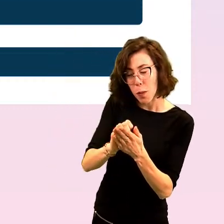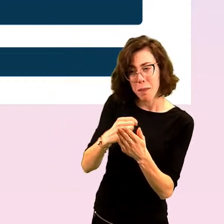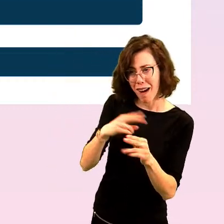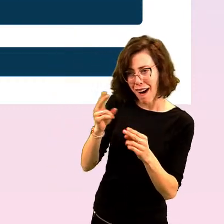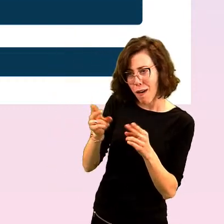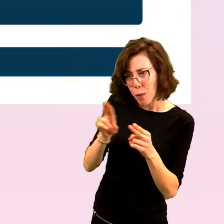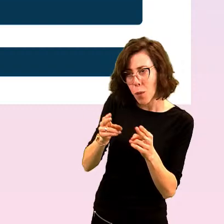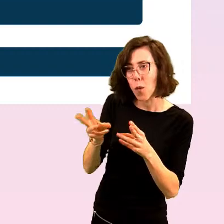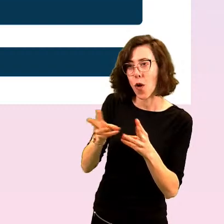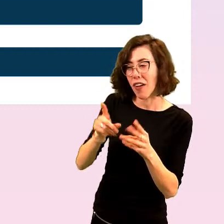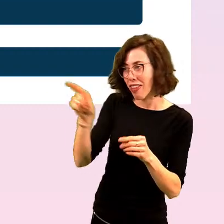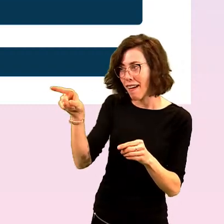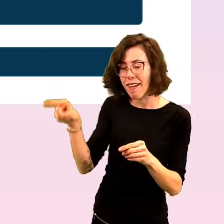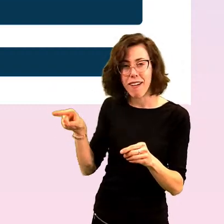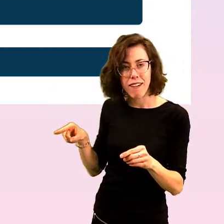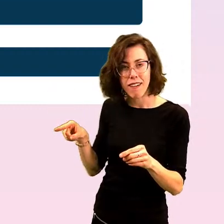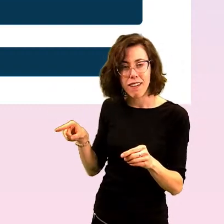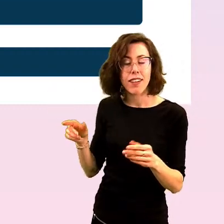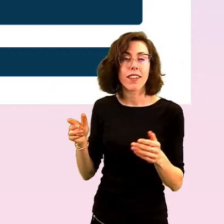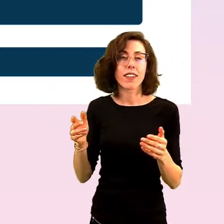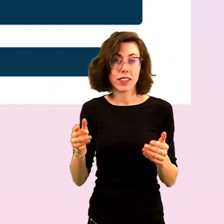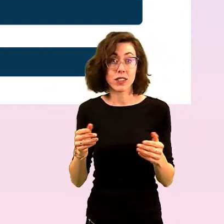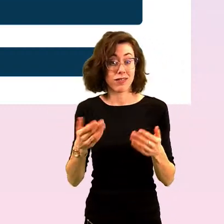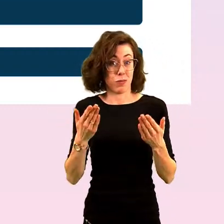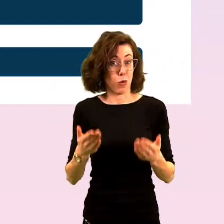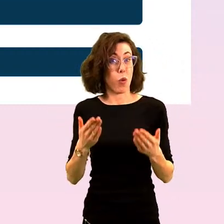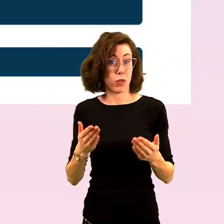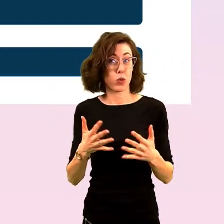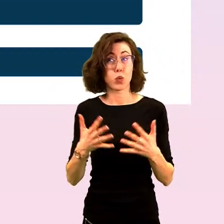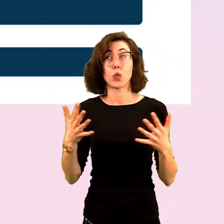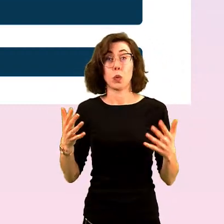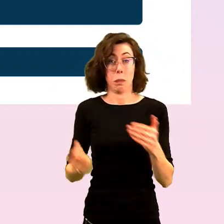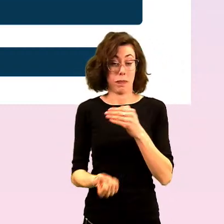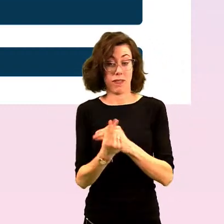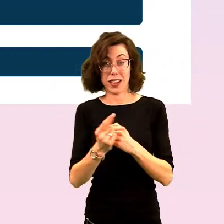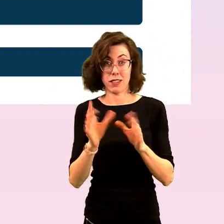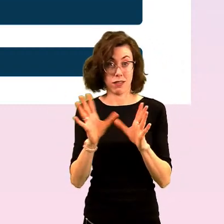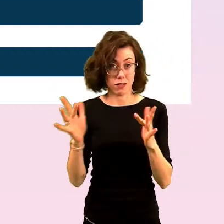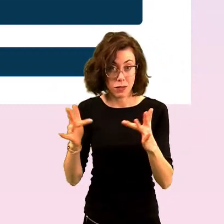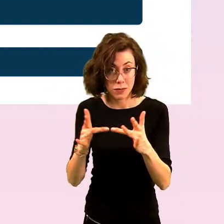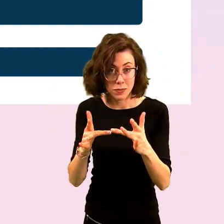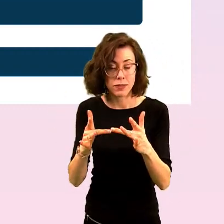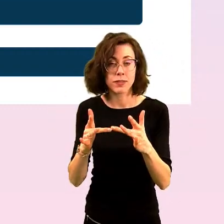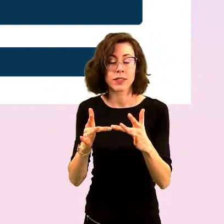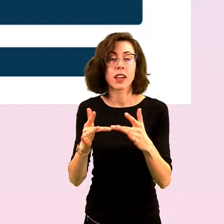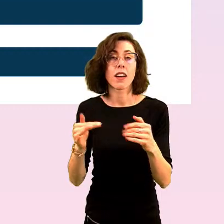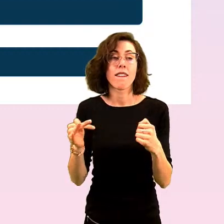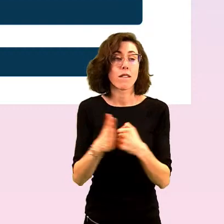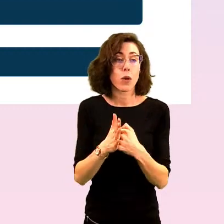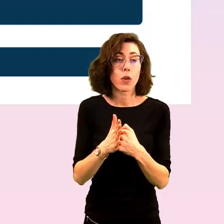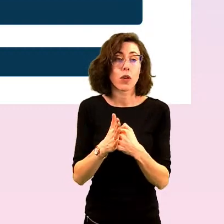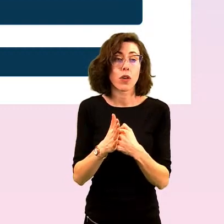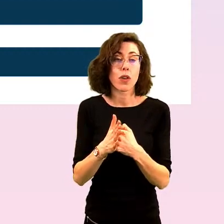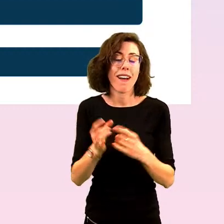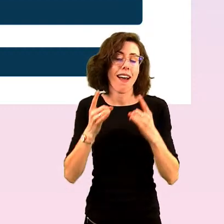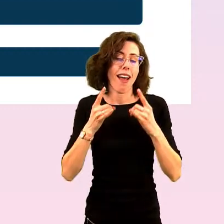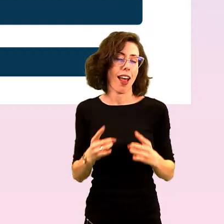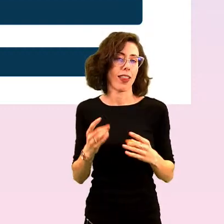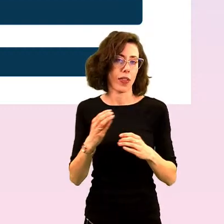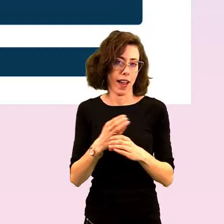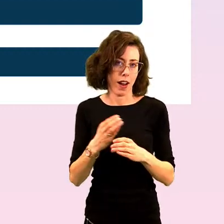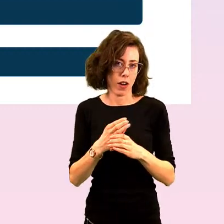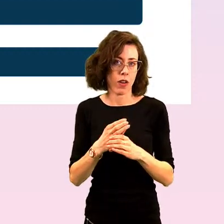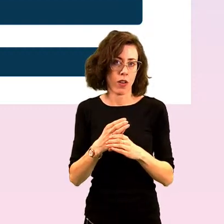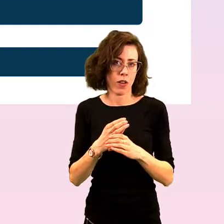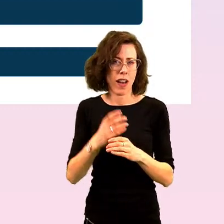So actually we have a very big event running online at the moment on that website, and it is for healthcare, and we have, I